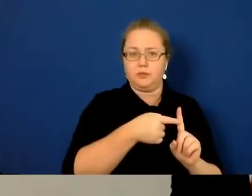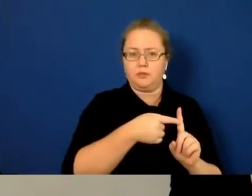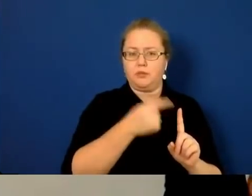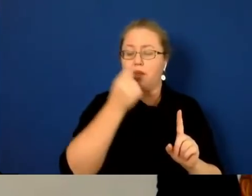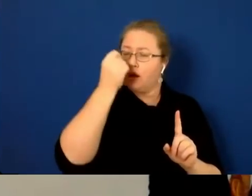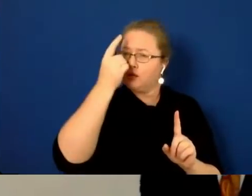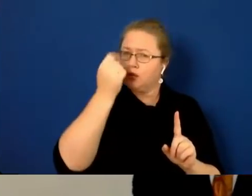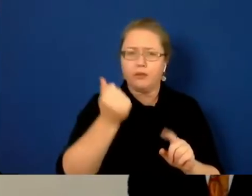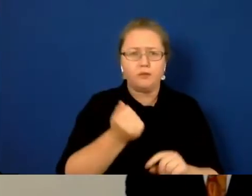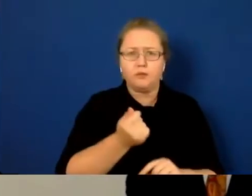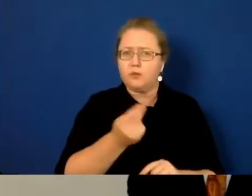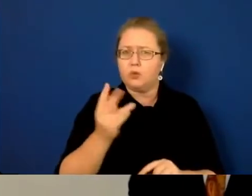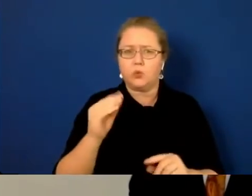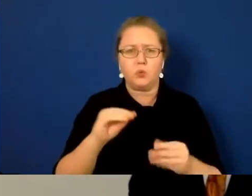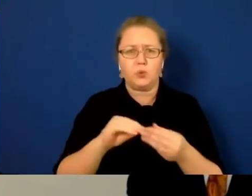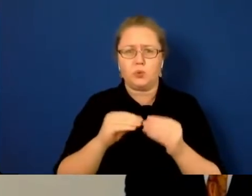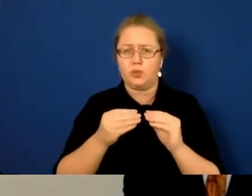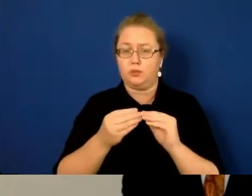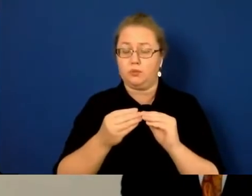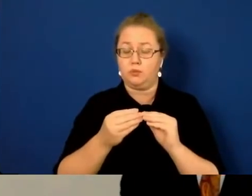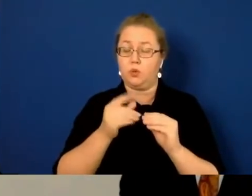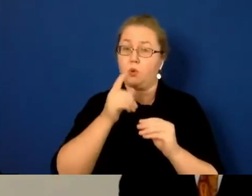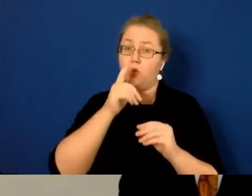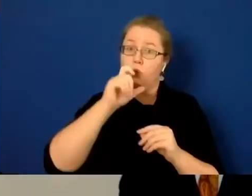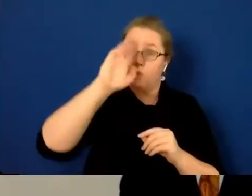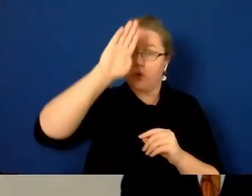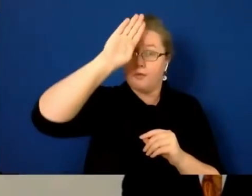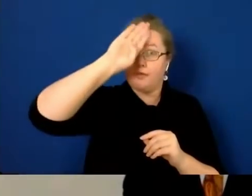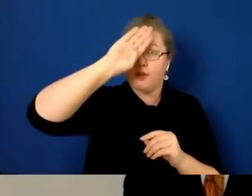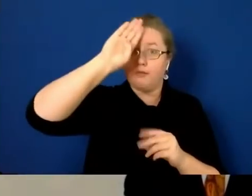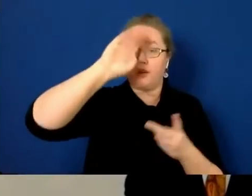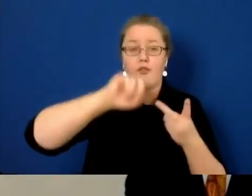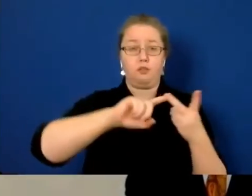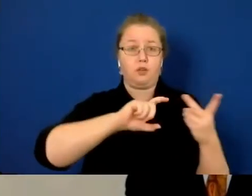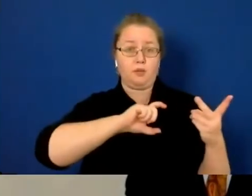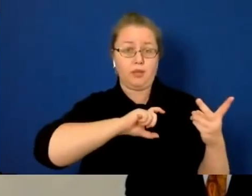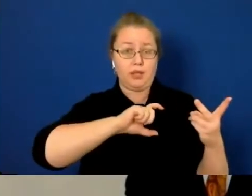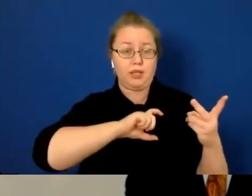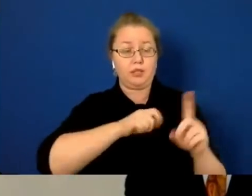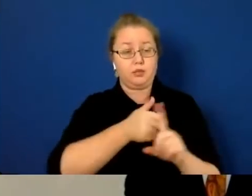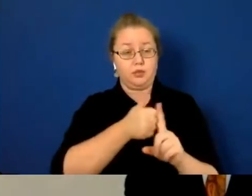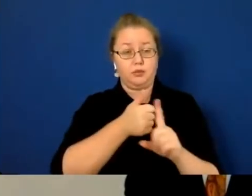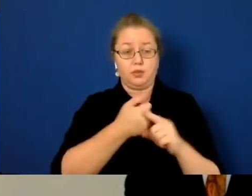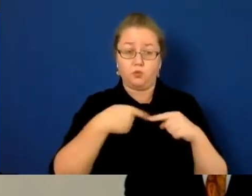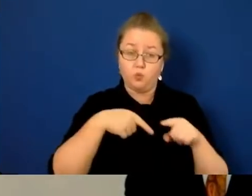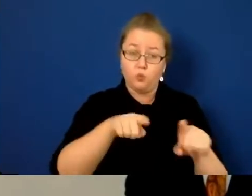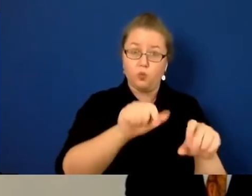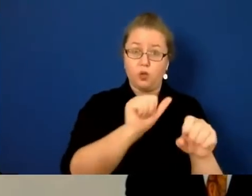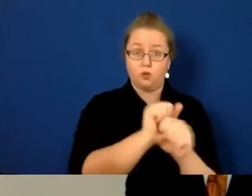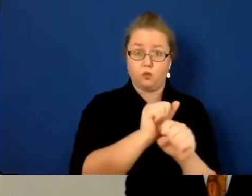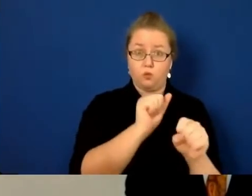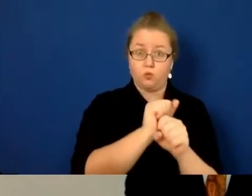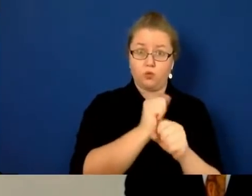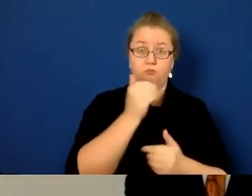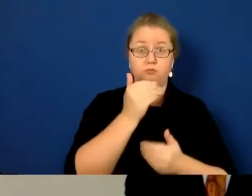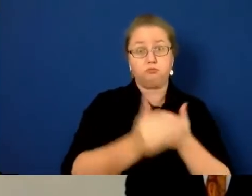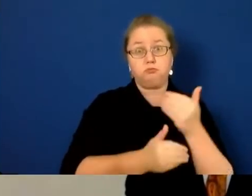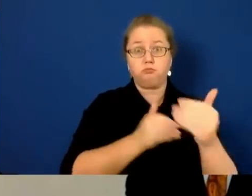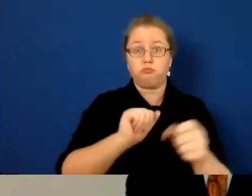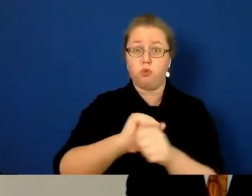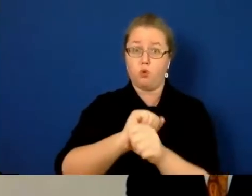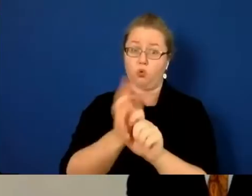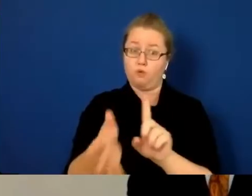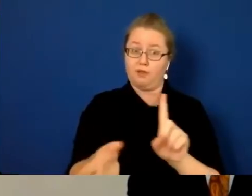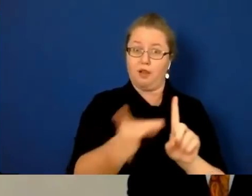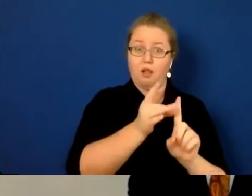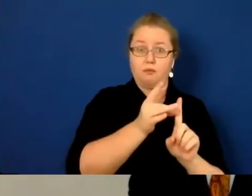for COVID, but the most recent, it's because of they were assisting with the wildfires down in